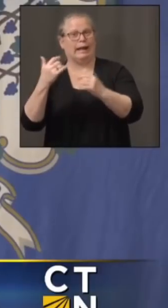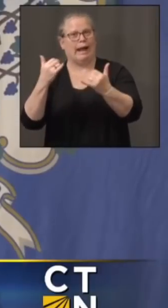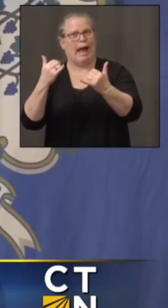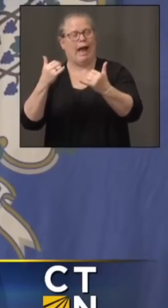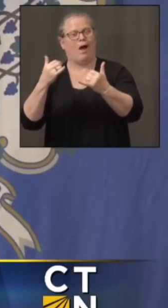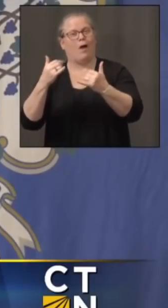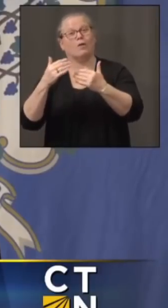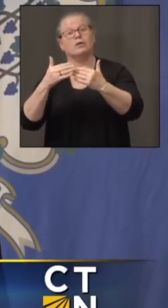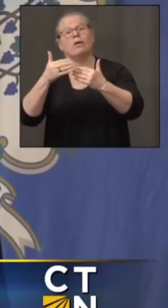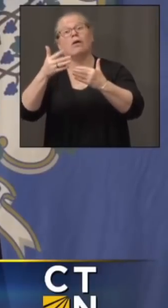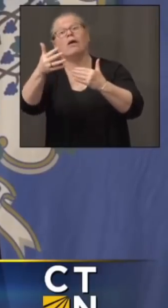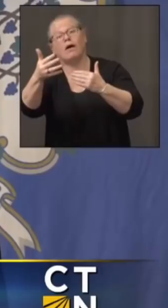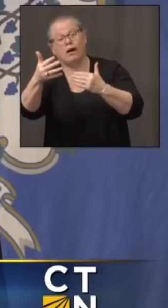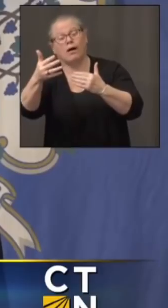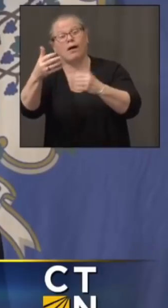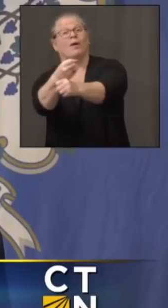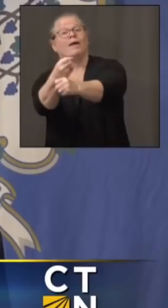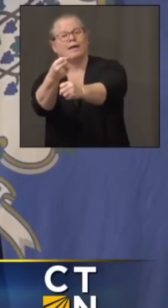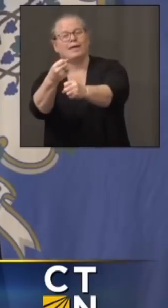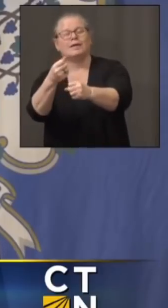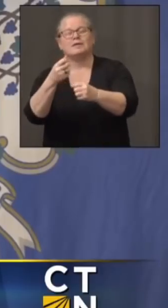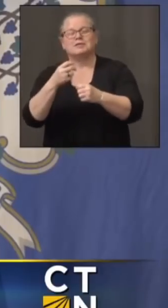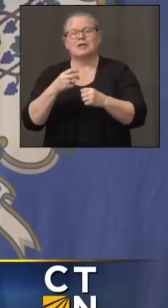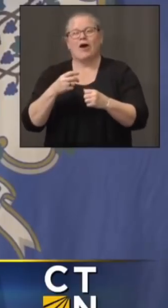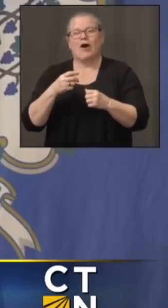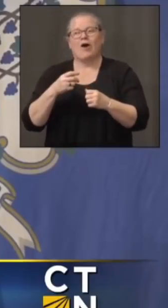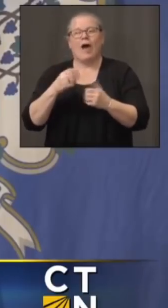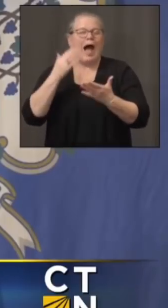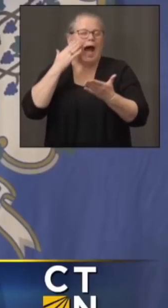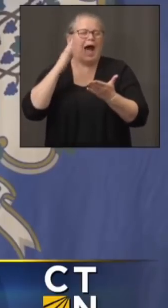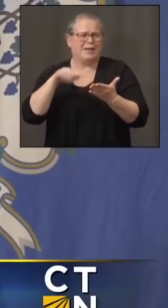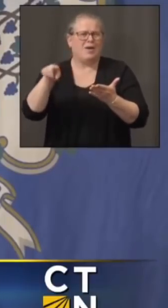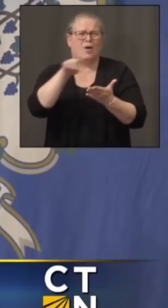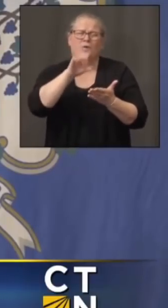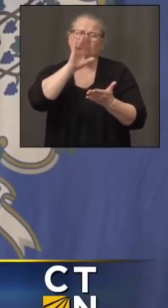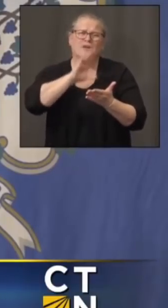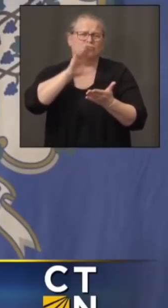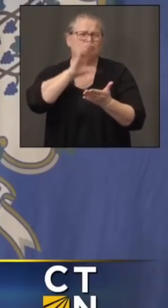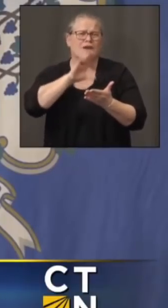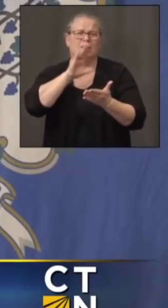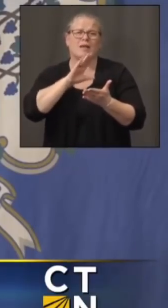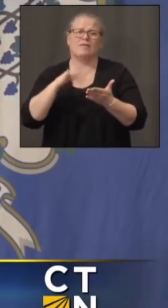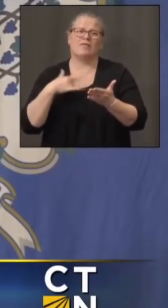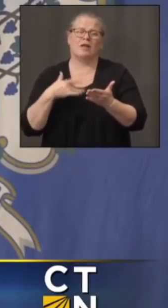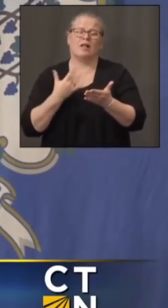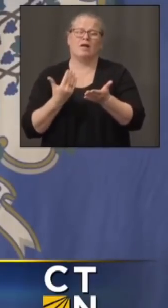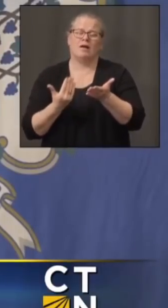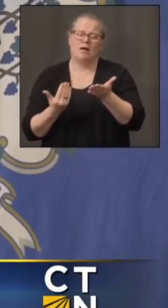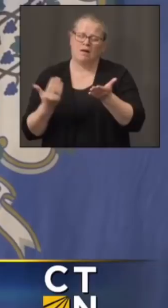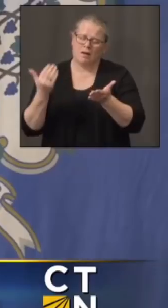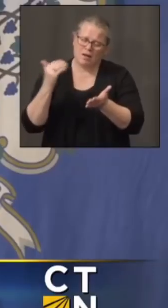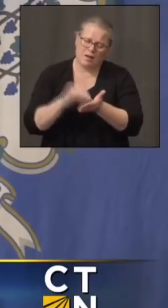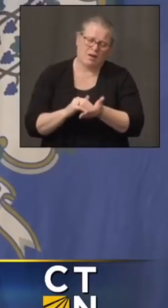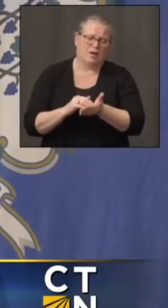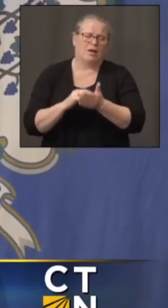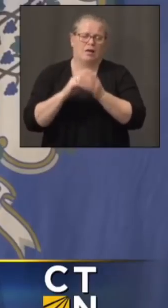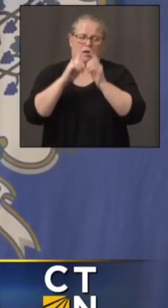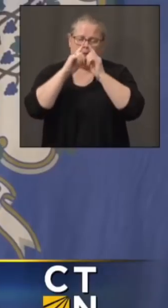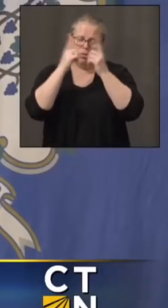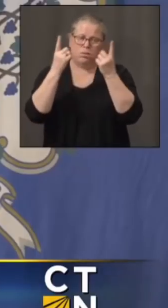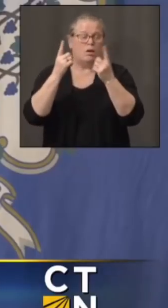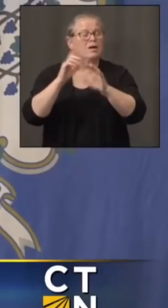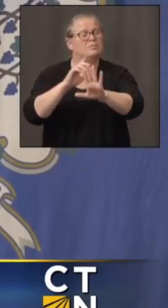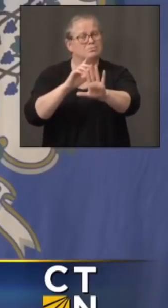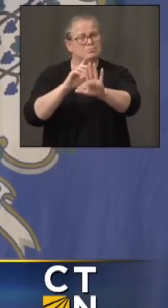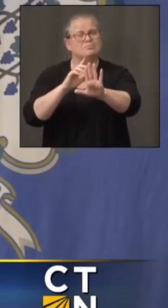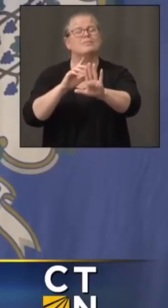know if I can do it. But when I hear 8th inning, I know this is the time you buckle down. This is the time we know if we get it right as a state.